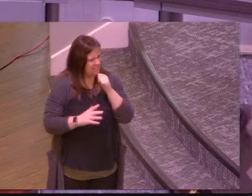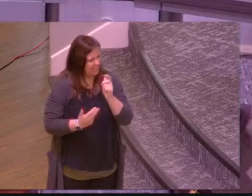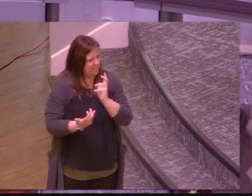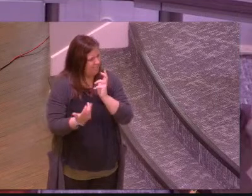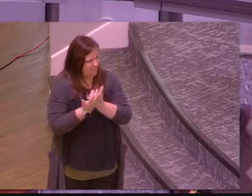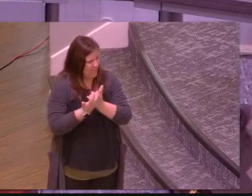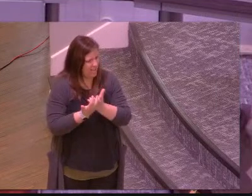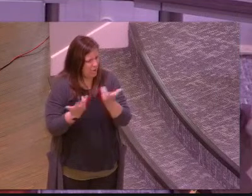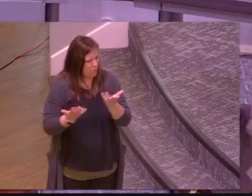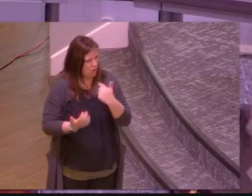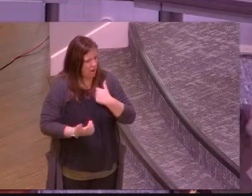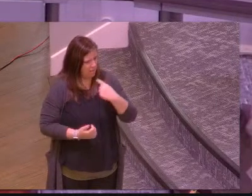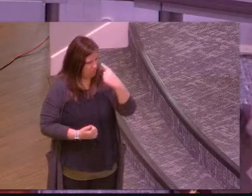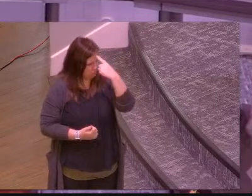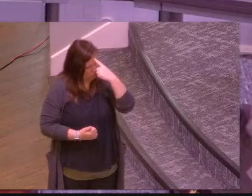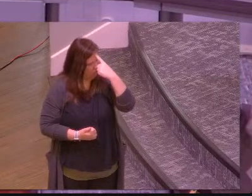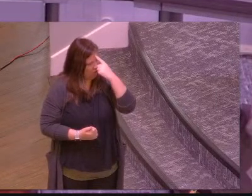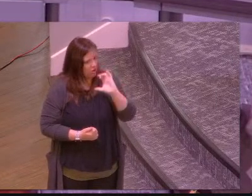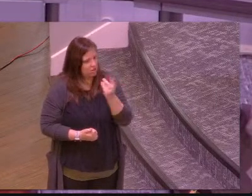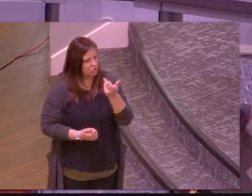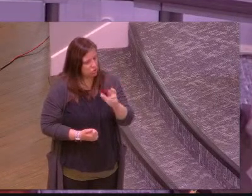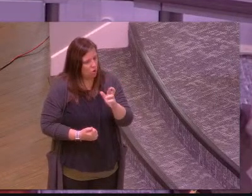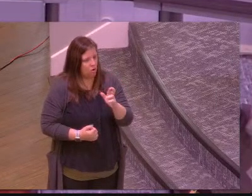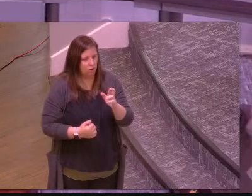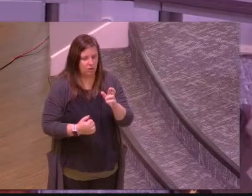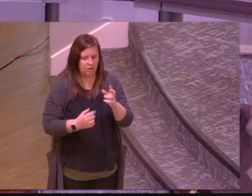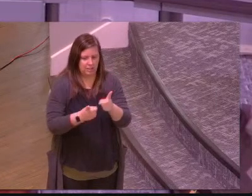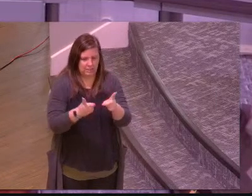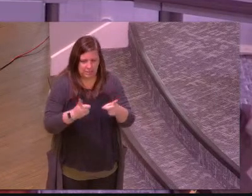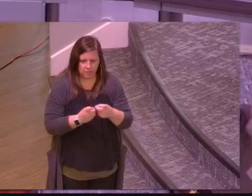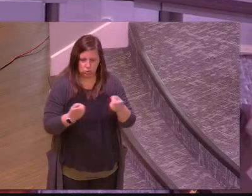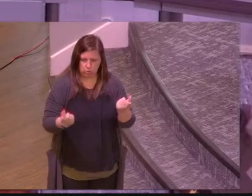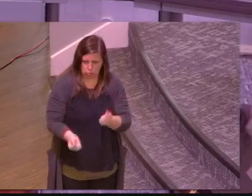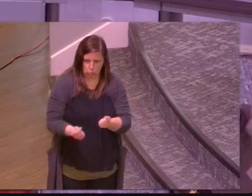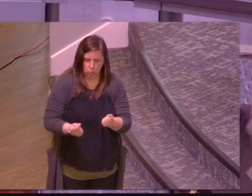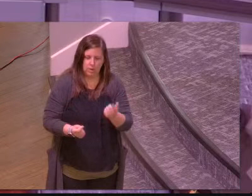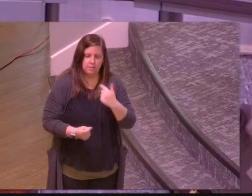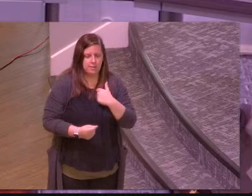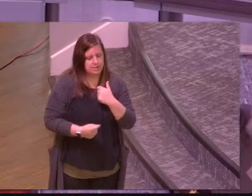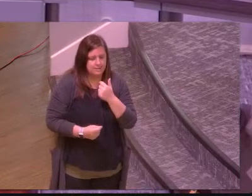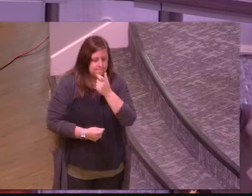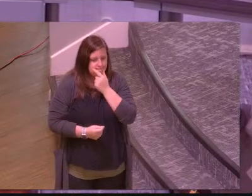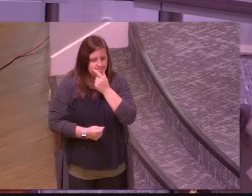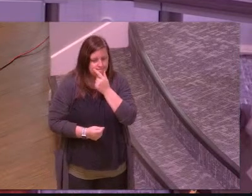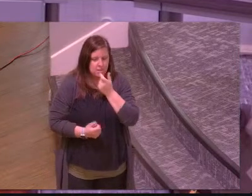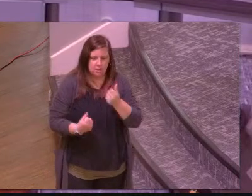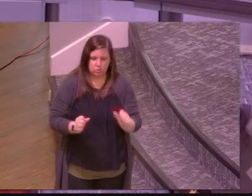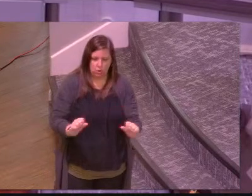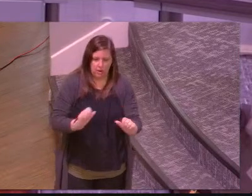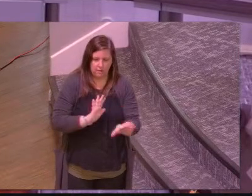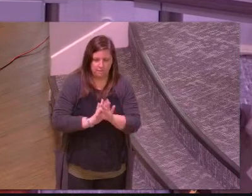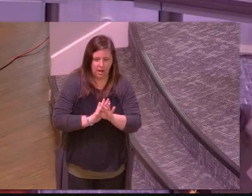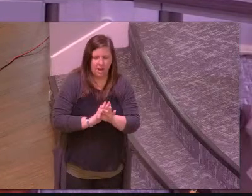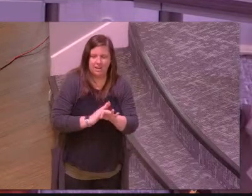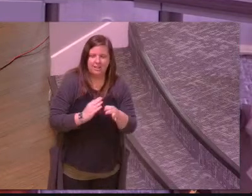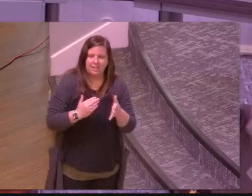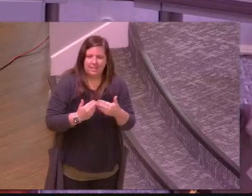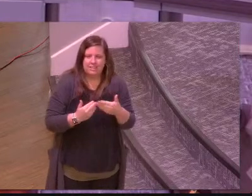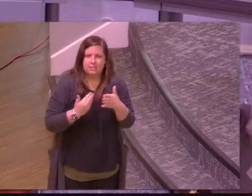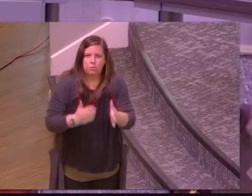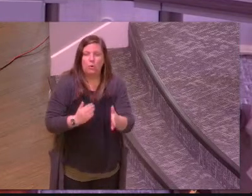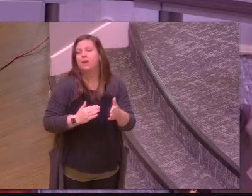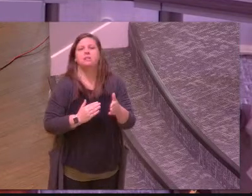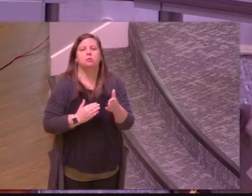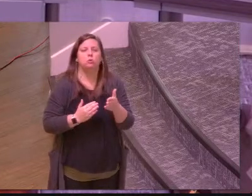its responsibilities to be, then I'm looking for an easier way to get into how did we get to this place, and how do we move from